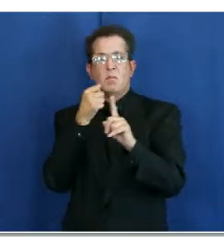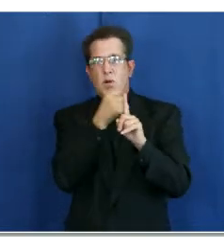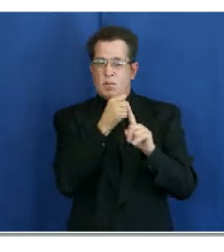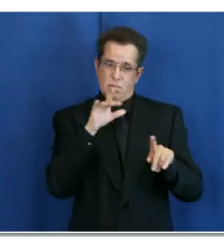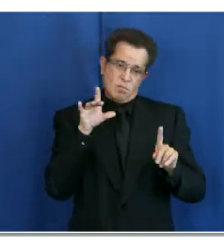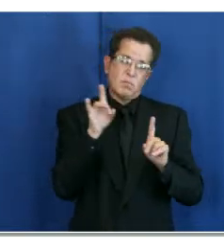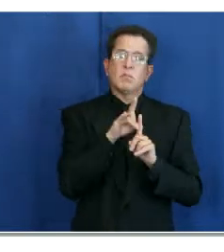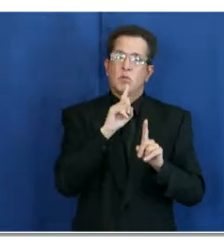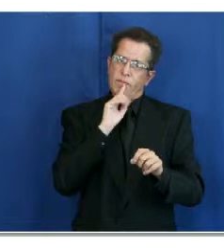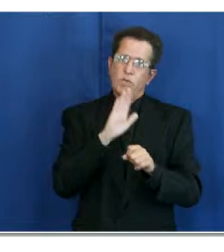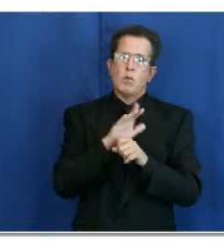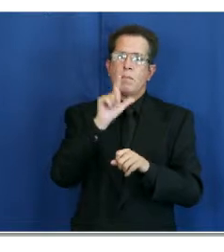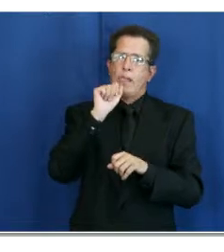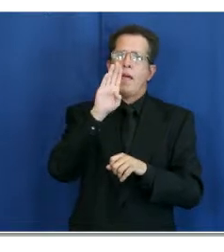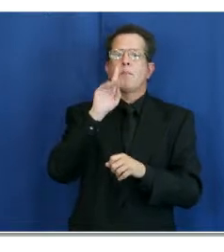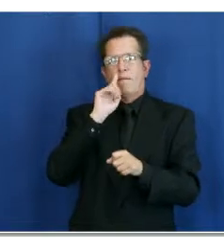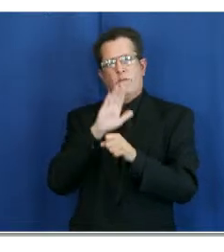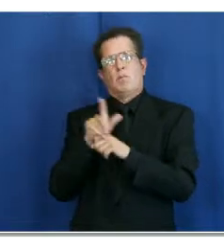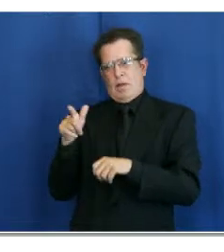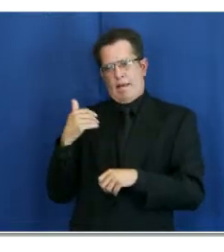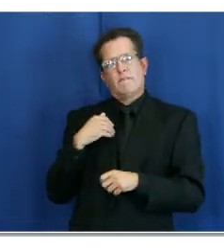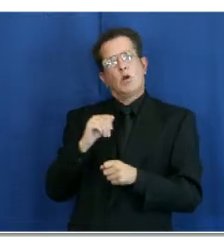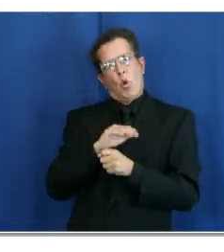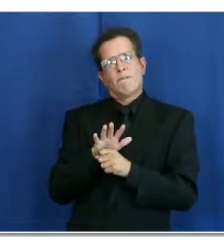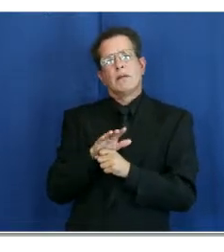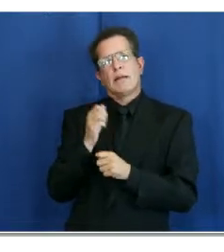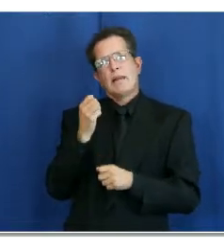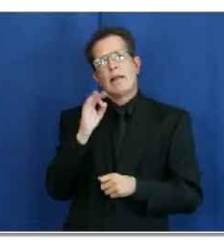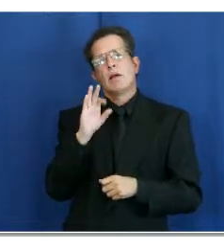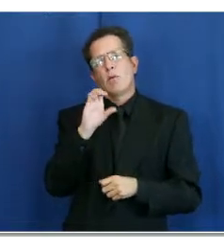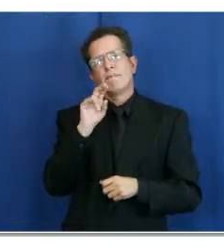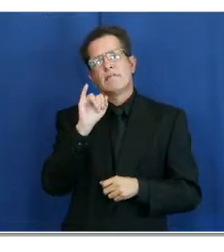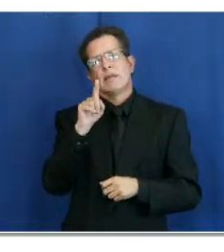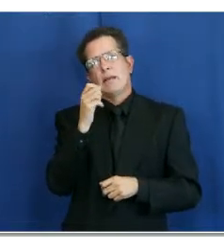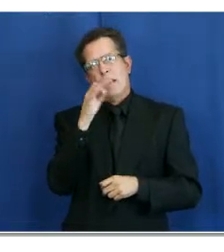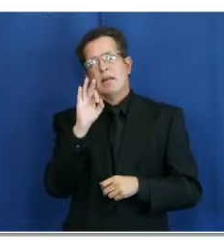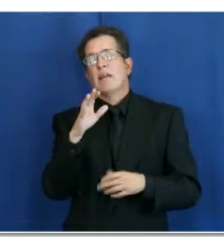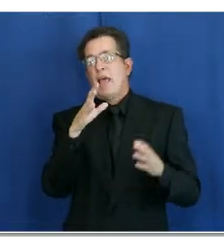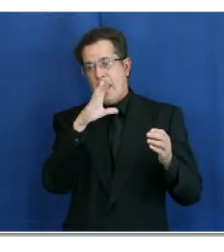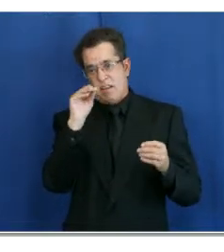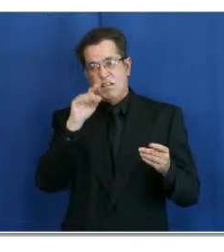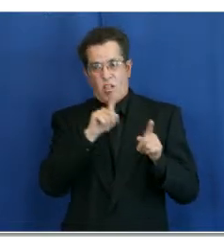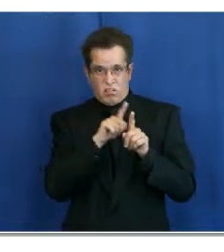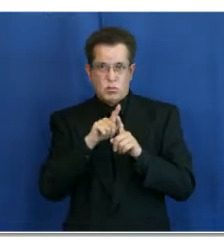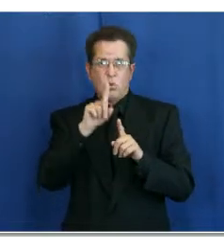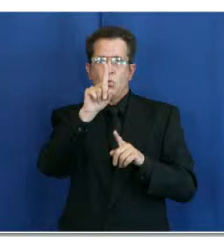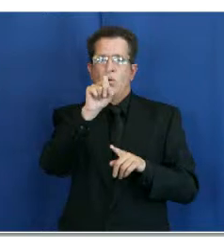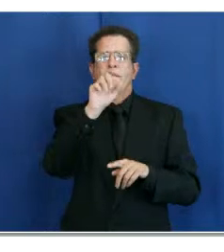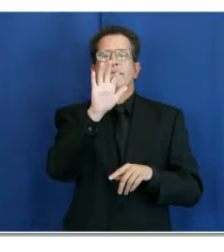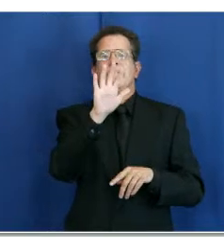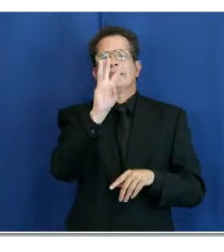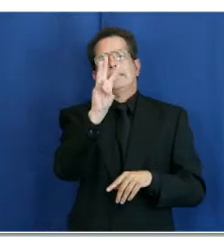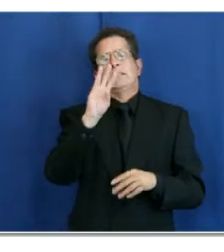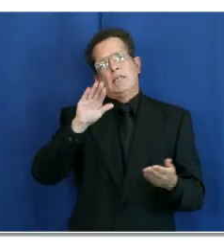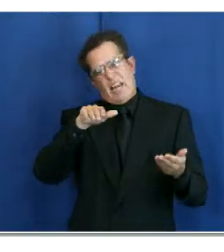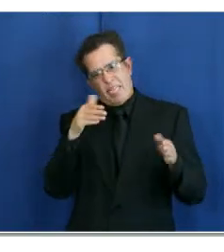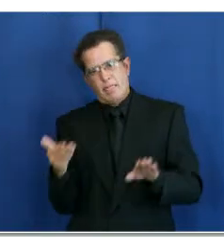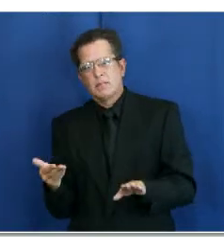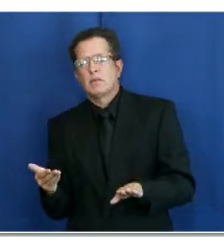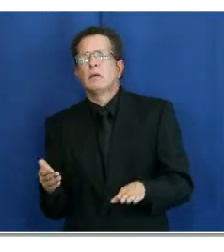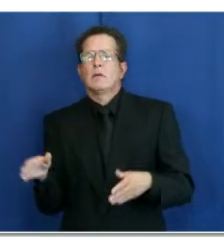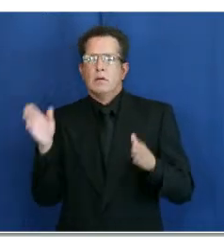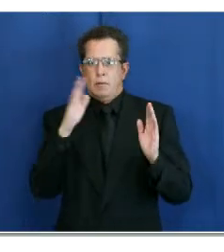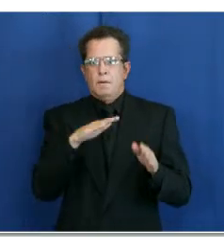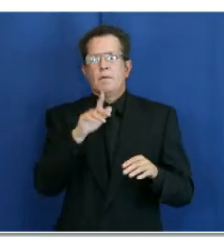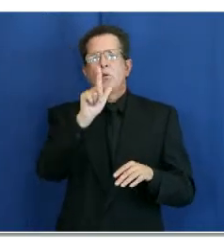with the laboratory-confirmed COVID-19, and this includes 156 deaths. 31 or